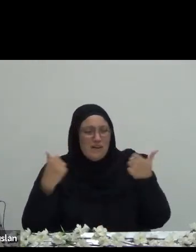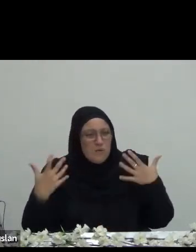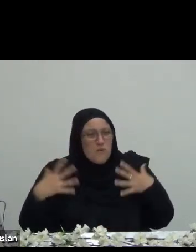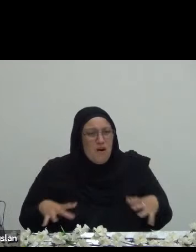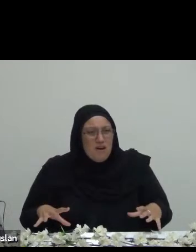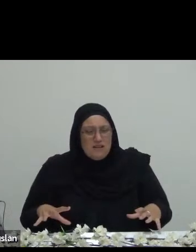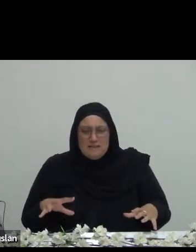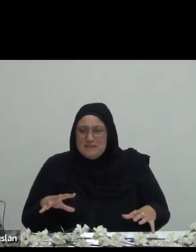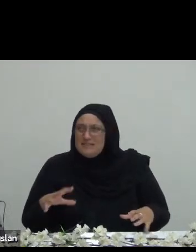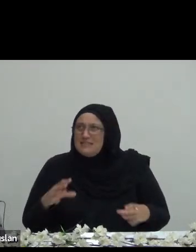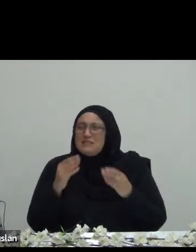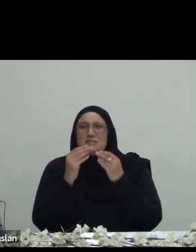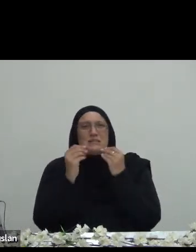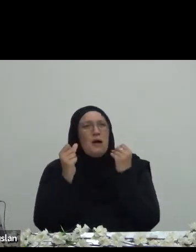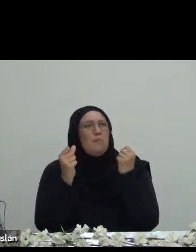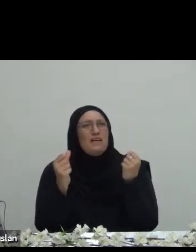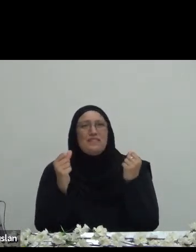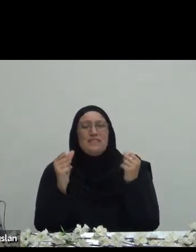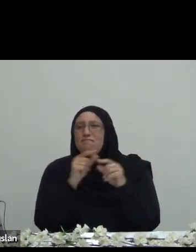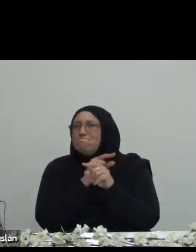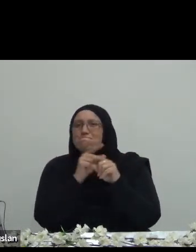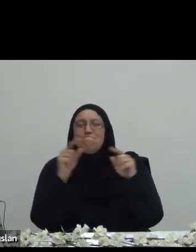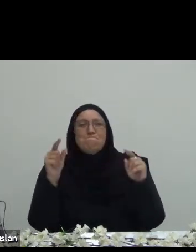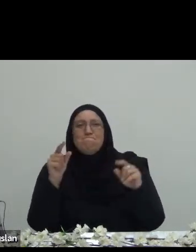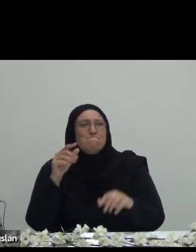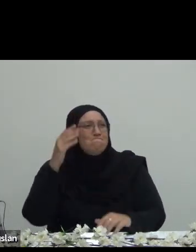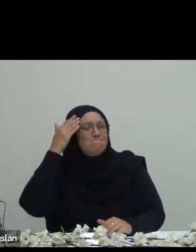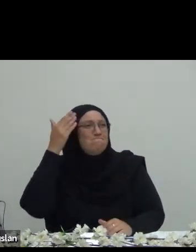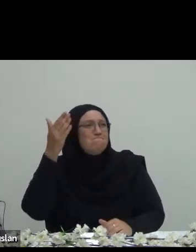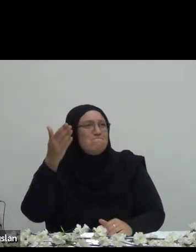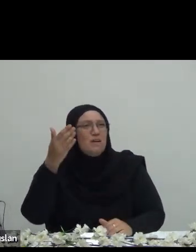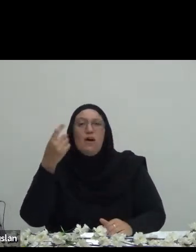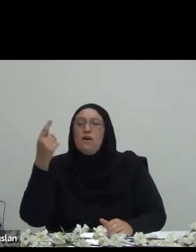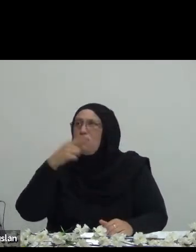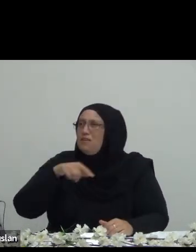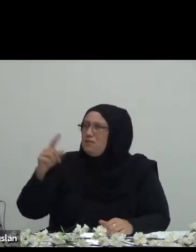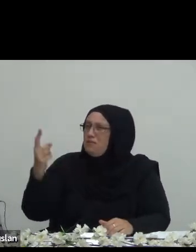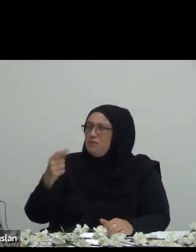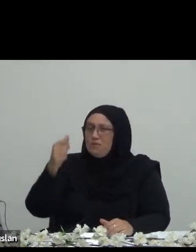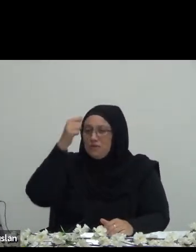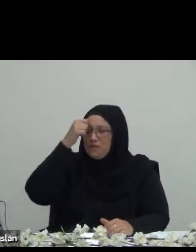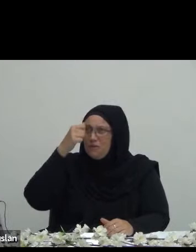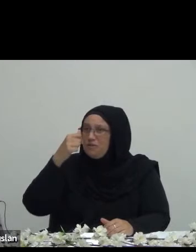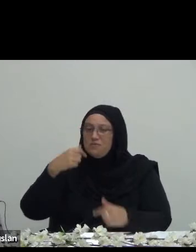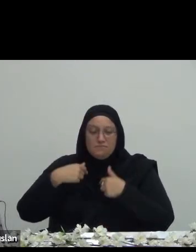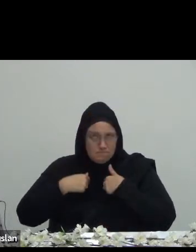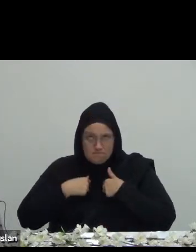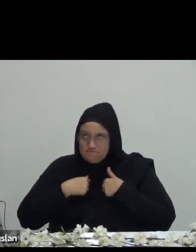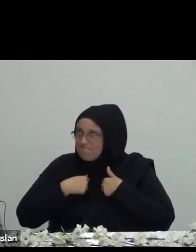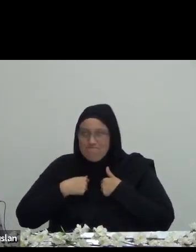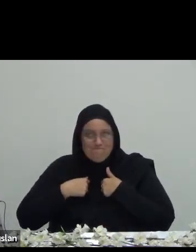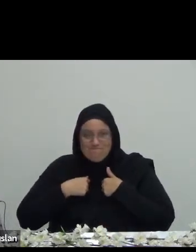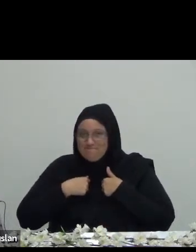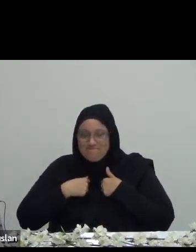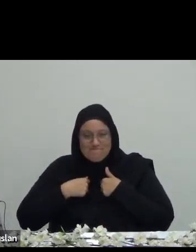something known only to me.